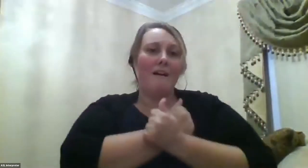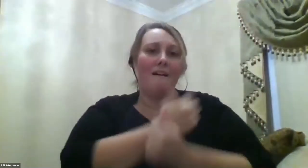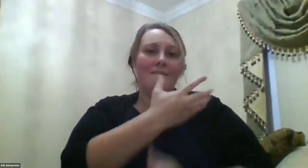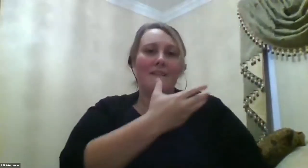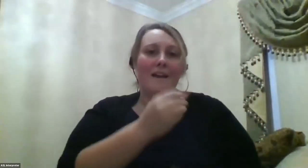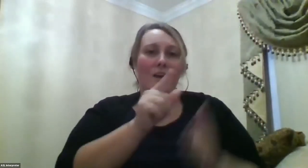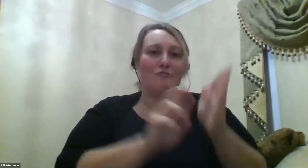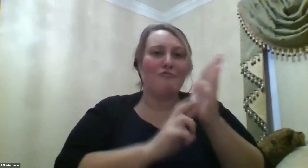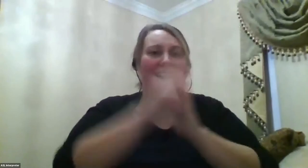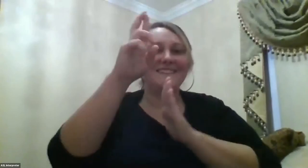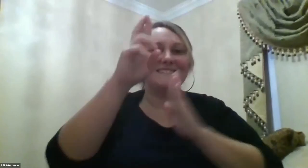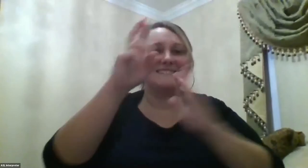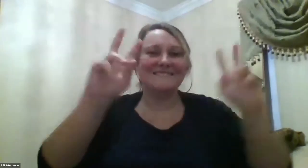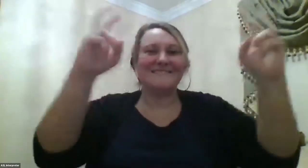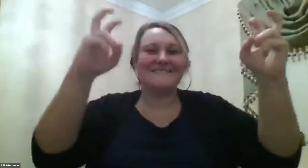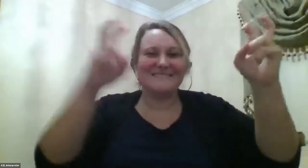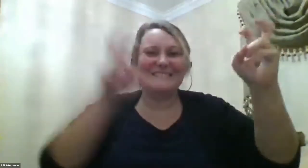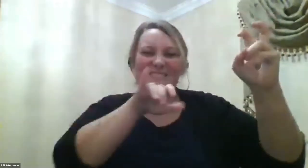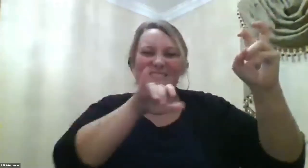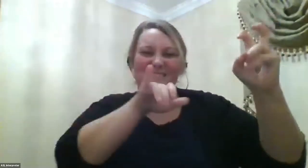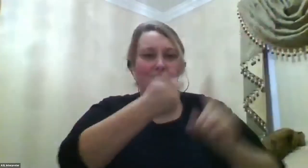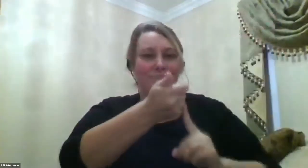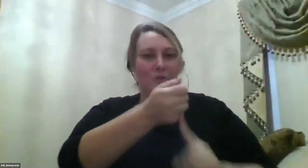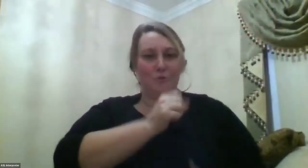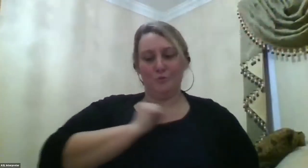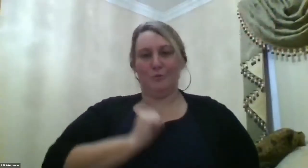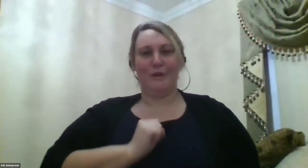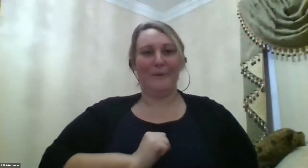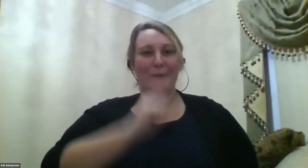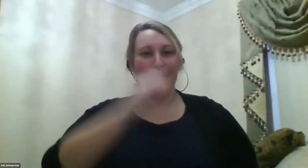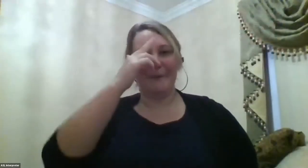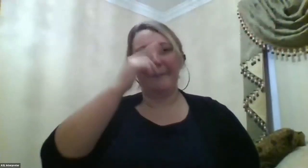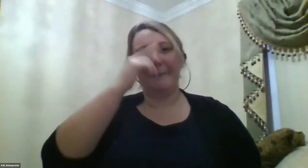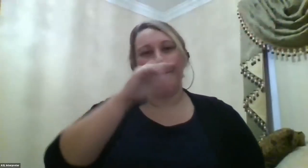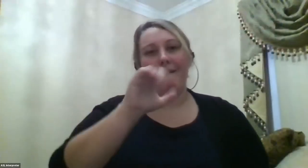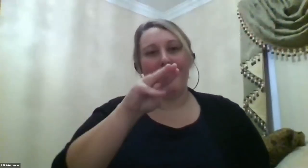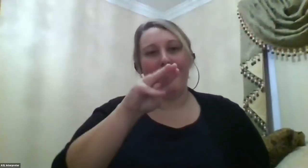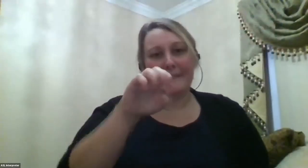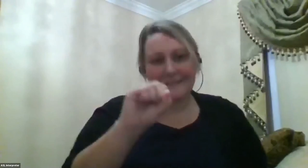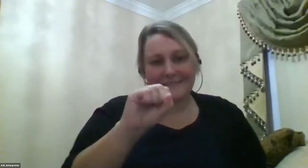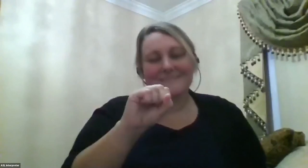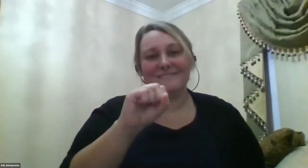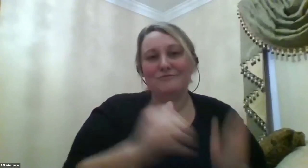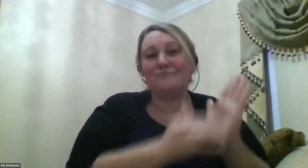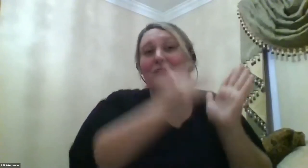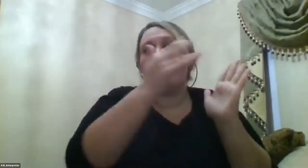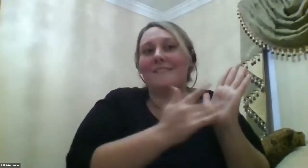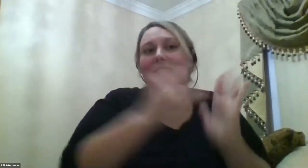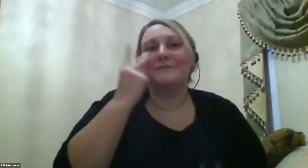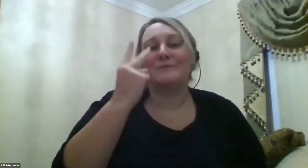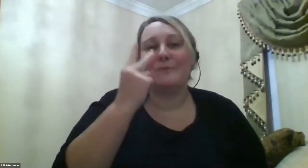superhero comics of color that would come out every once in a while. And of course, Indian mythological comics. So I think that,